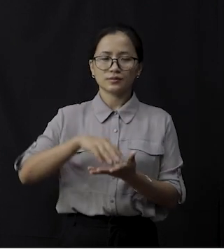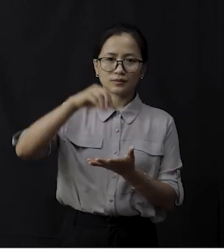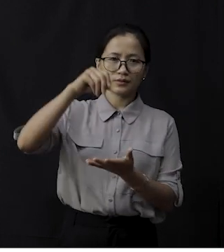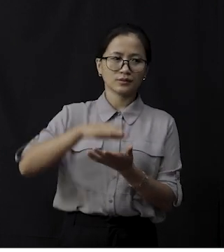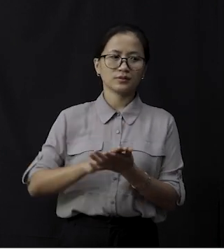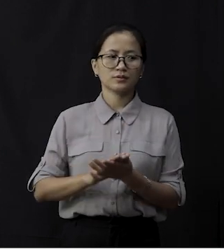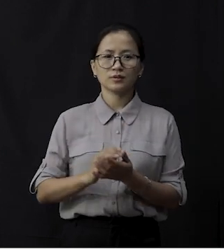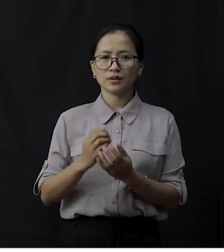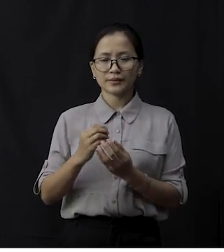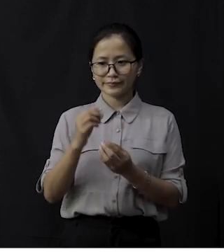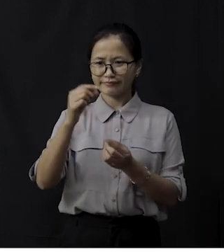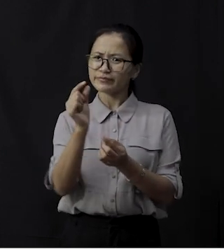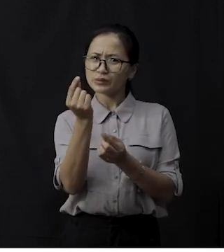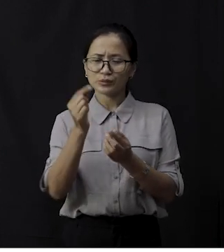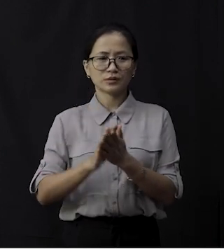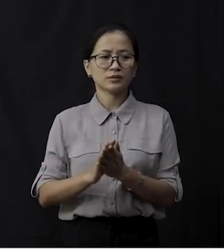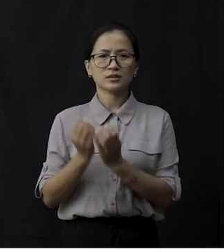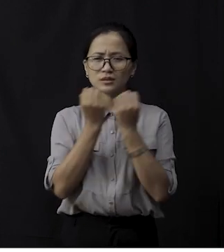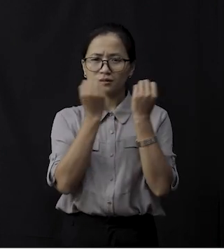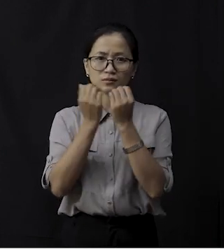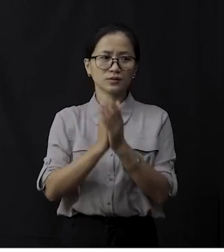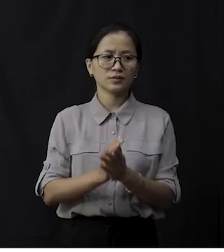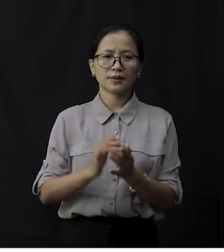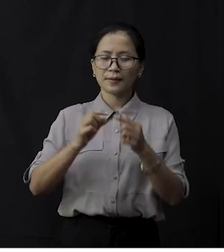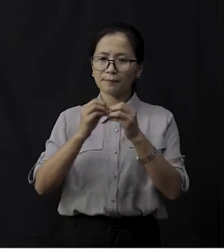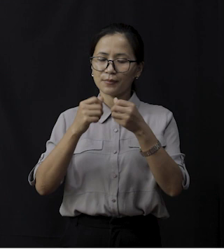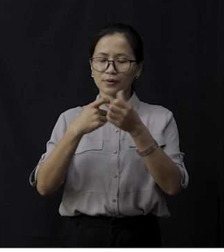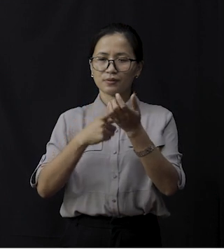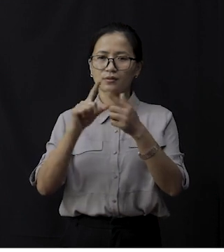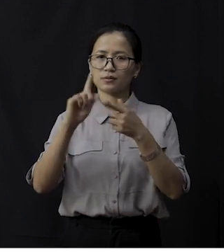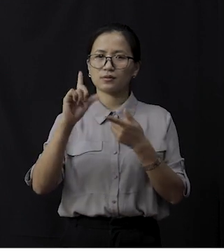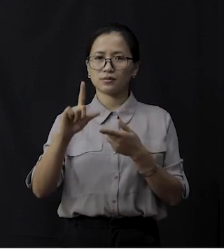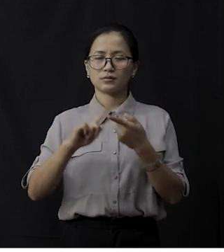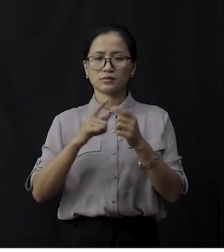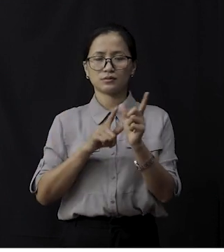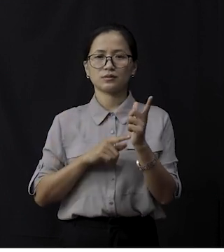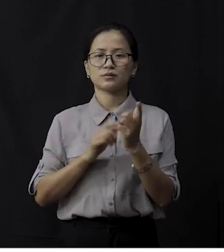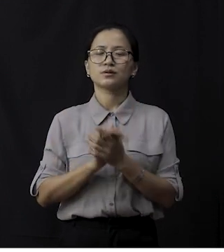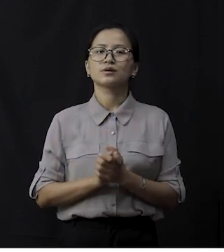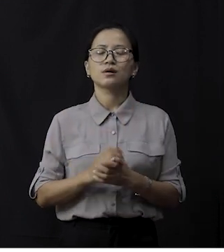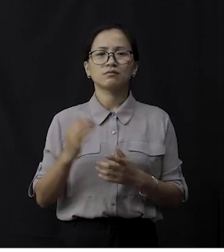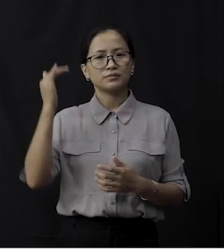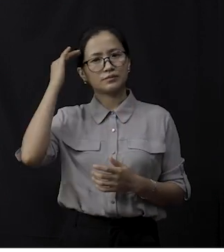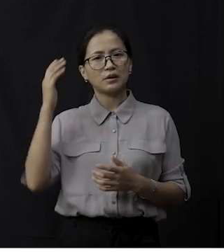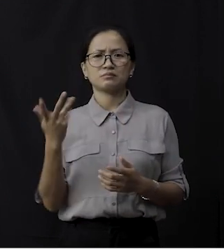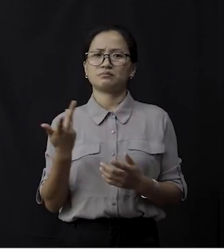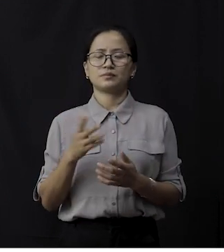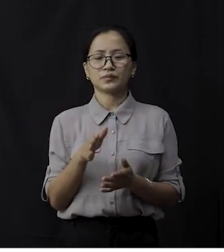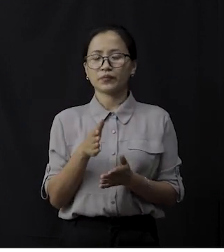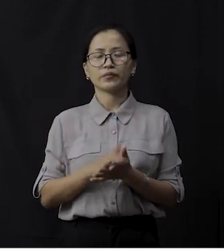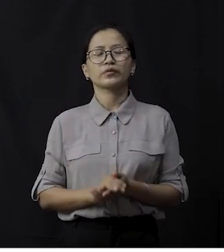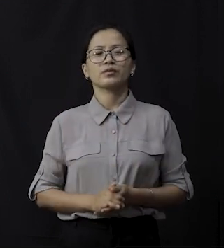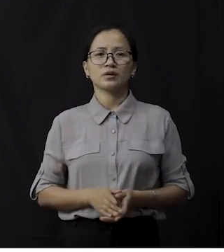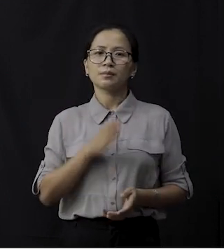wheat, maize, barley. Do you eat all these? Some of you may say, I don't know wheat or barley.